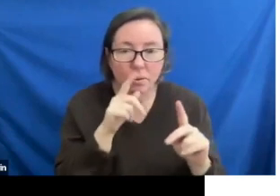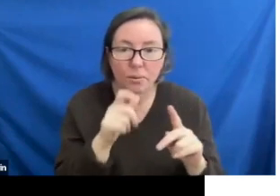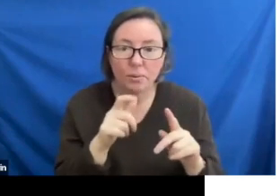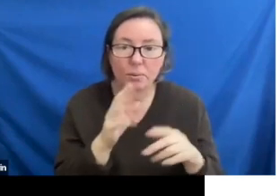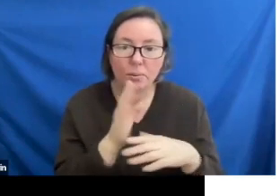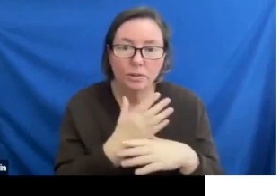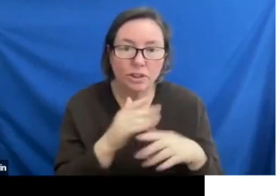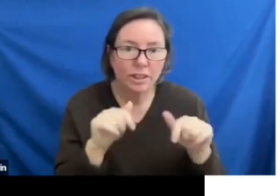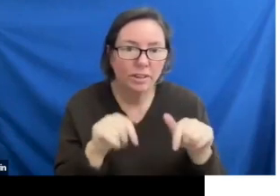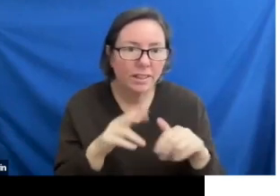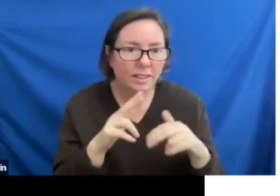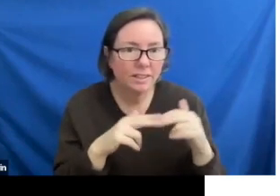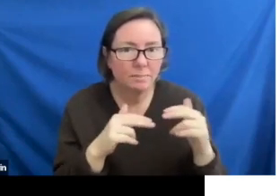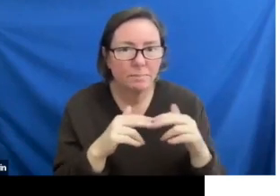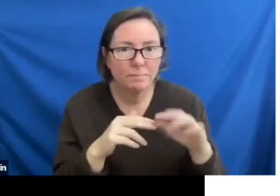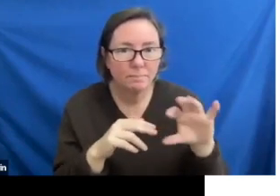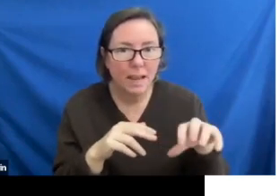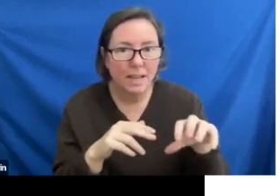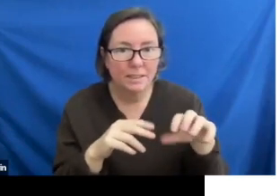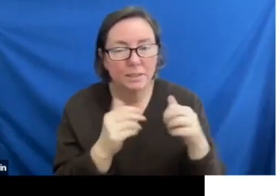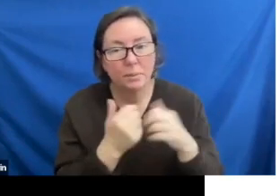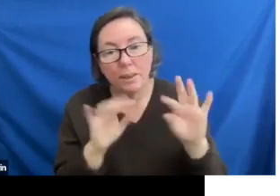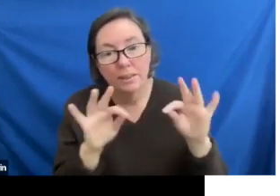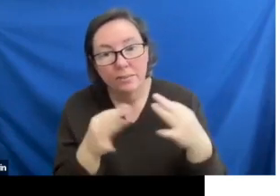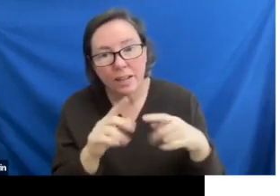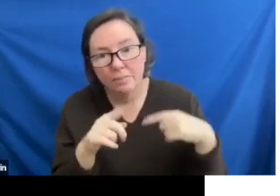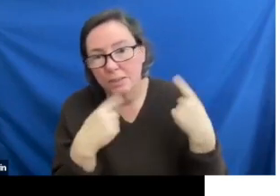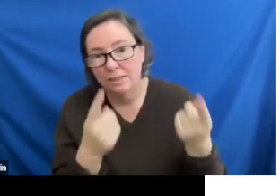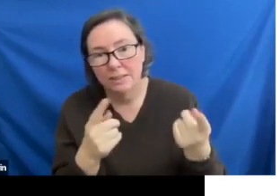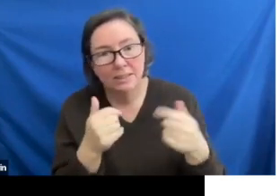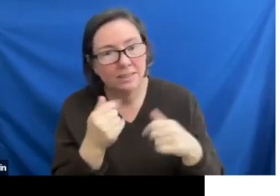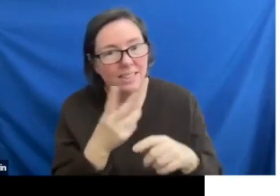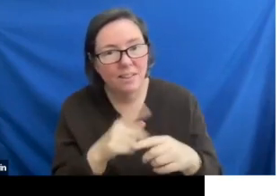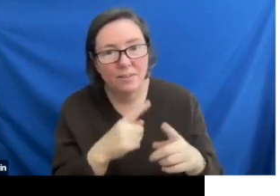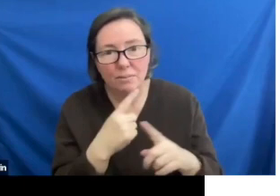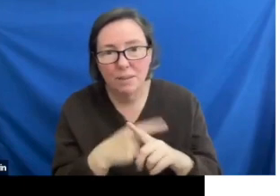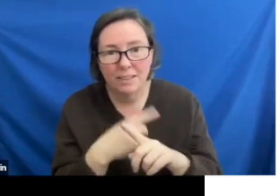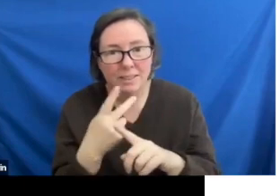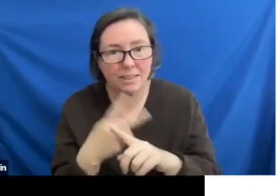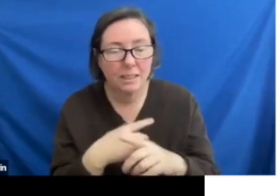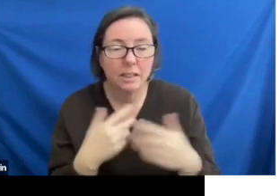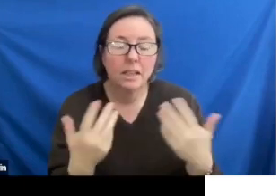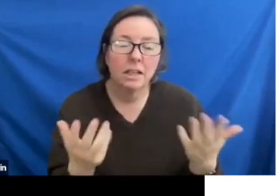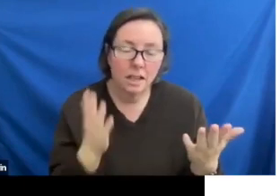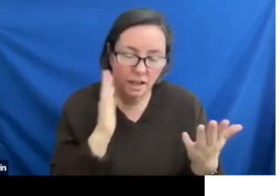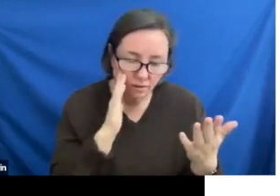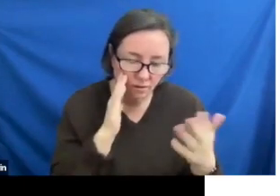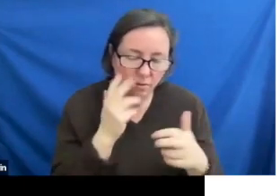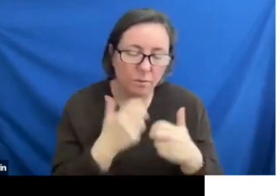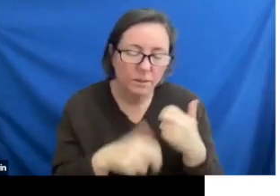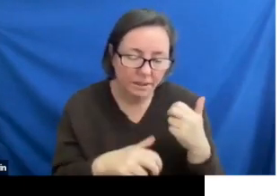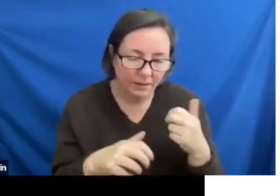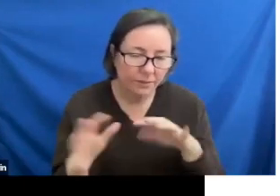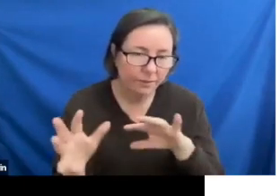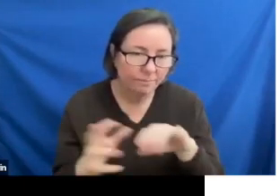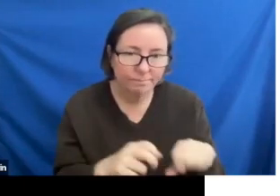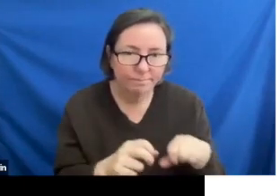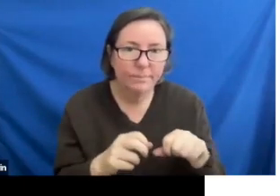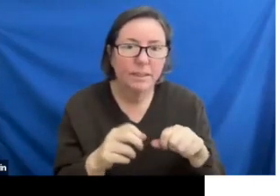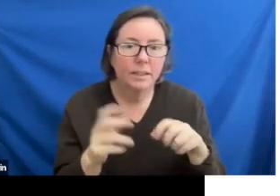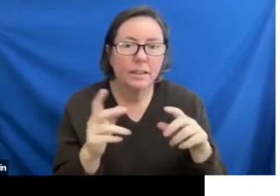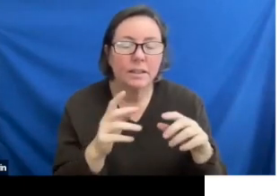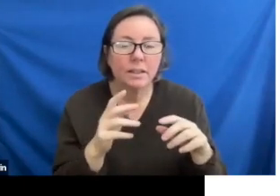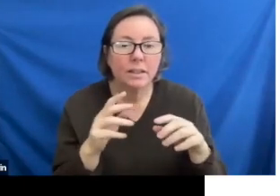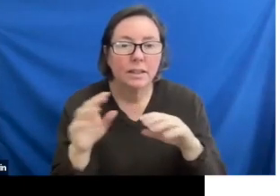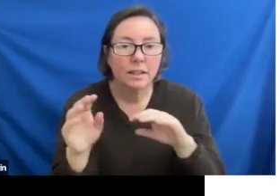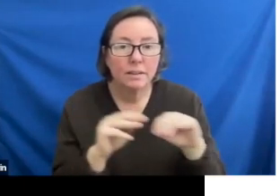this space with families over the last several months. I know that it's been a difficult situation, but we're looking